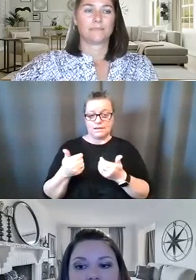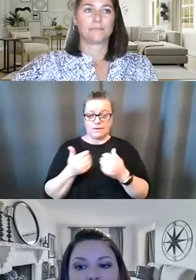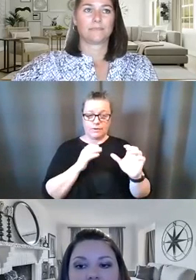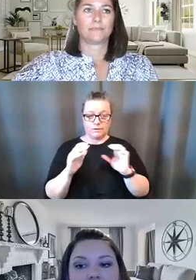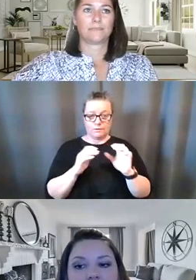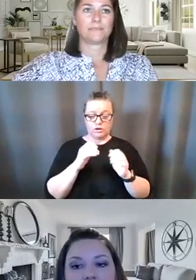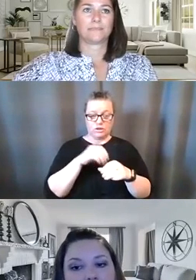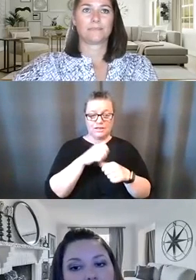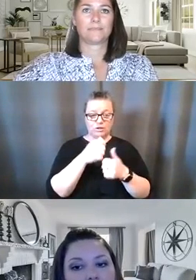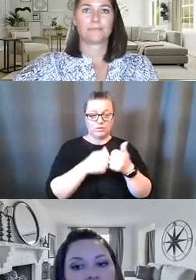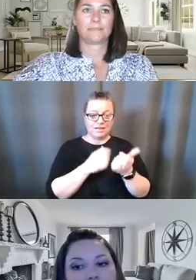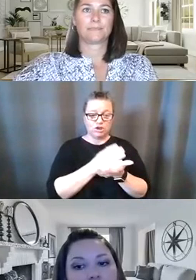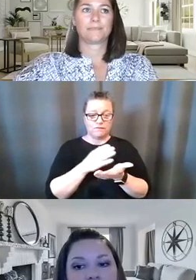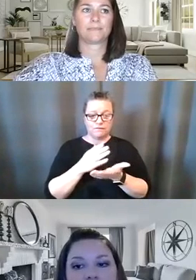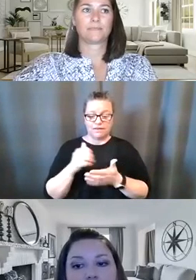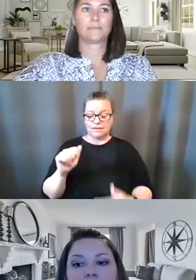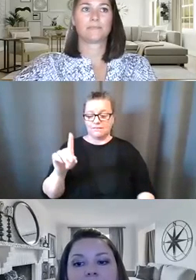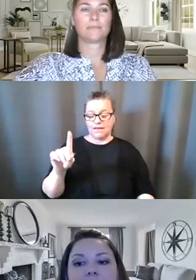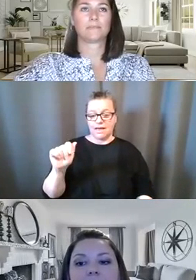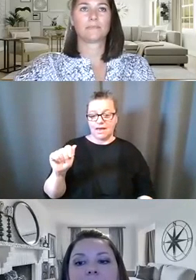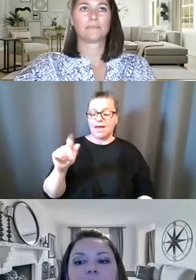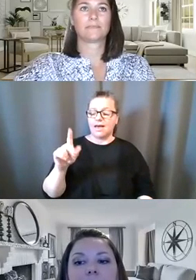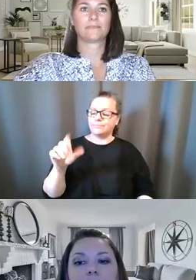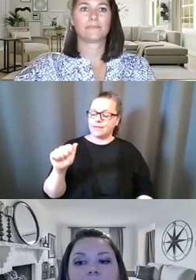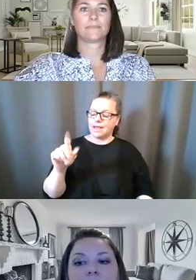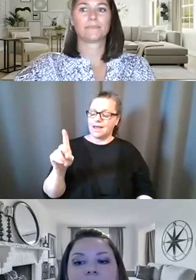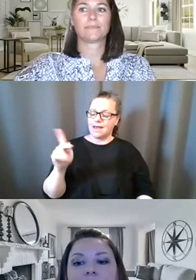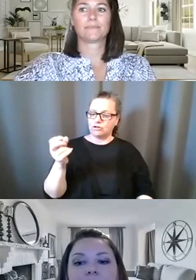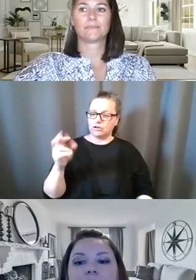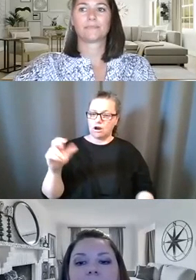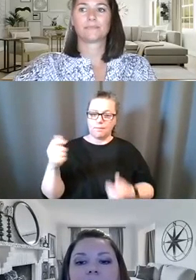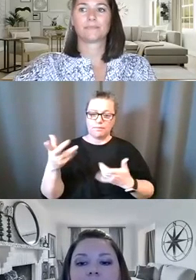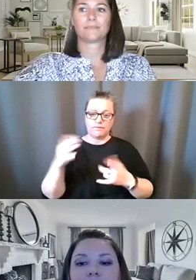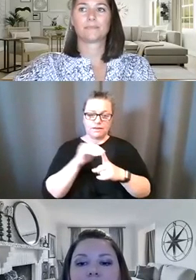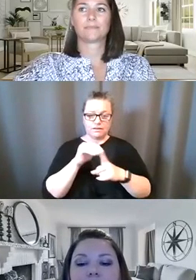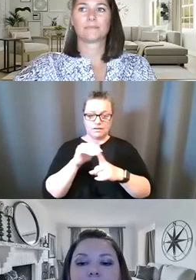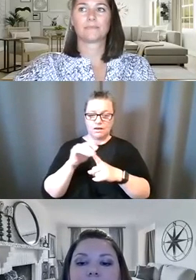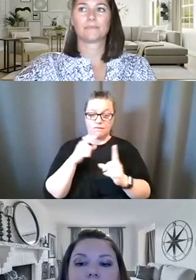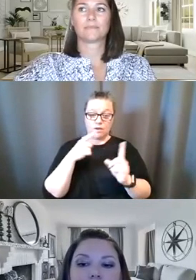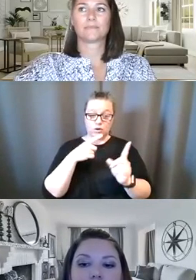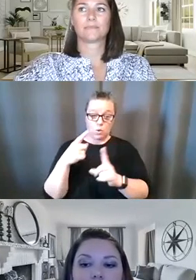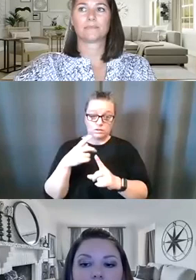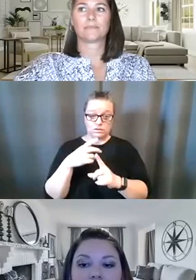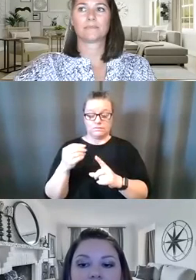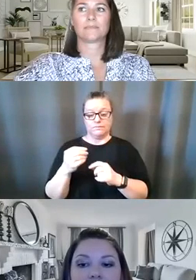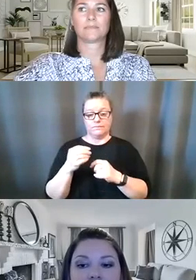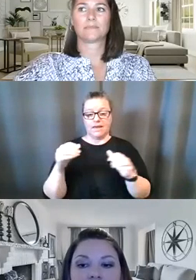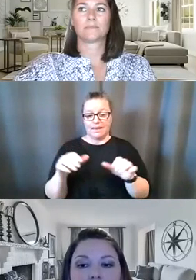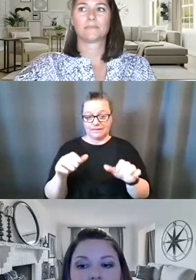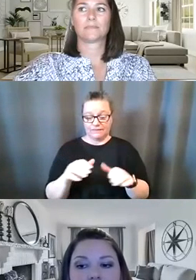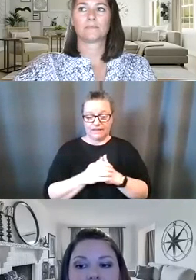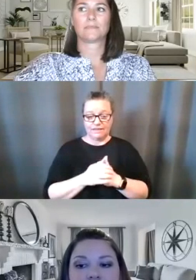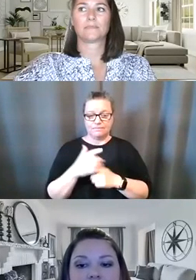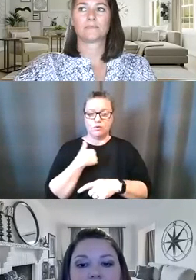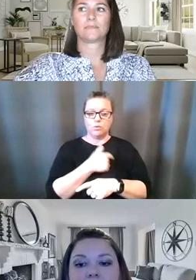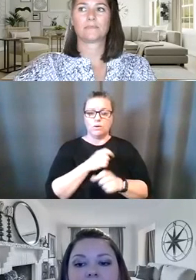into each phase of the ADKAR and providing reminders about the goals and activities of each phase. We're going to continue